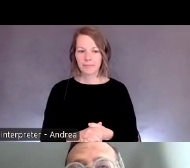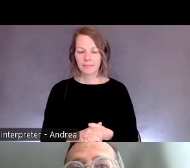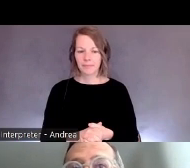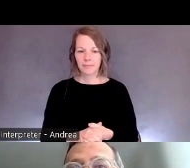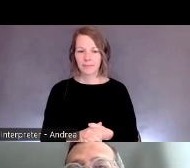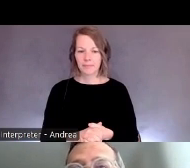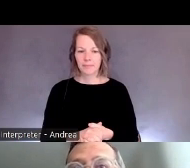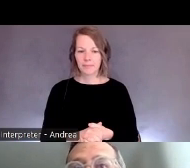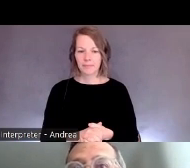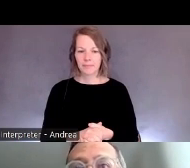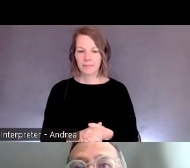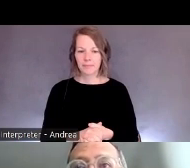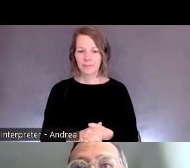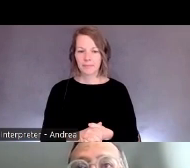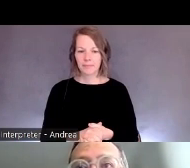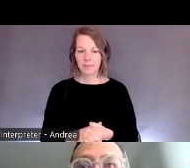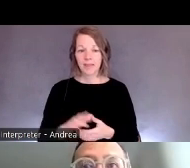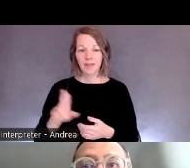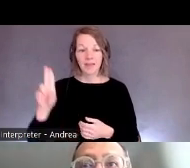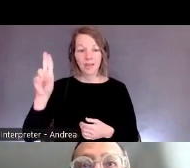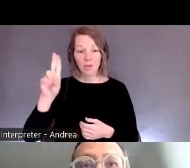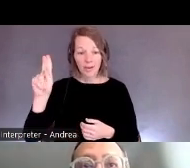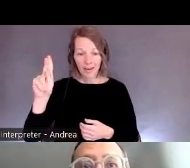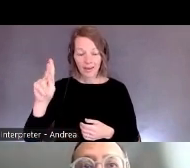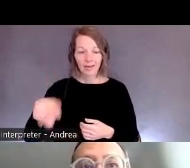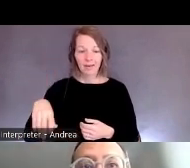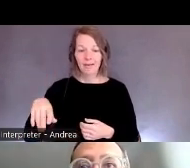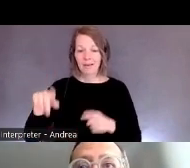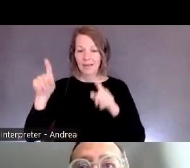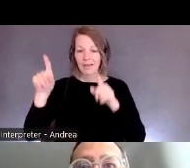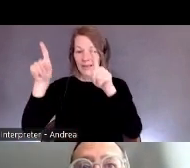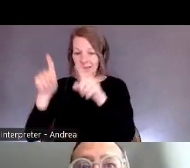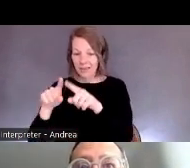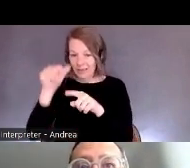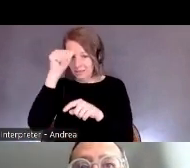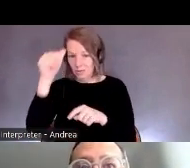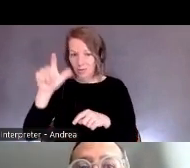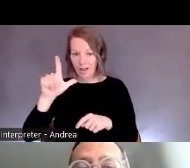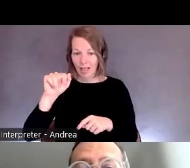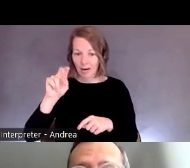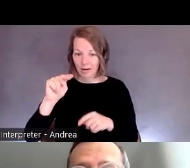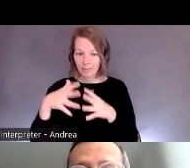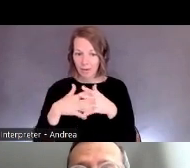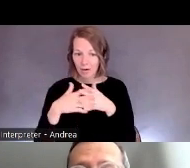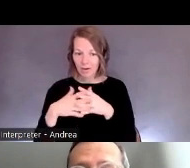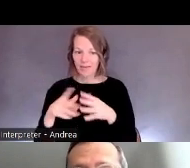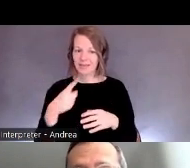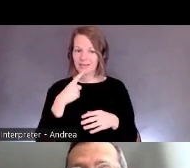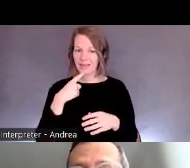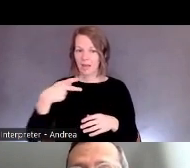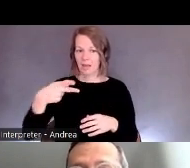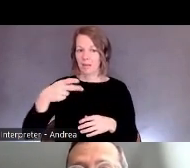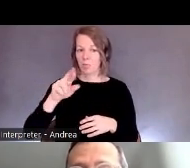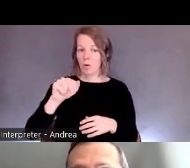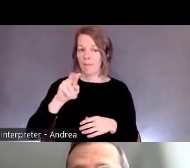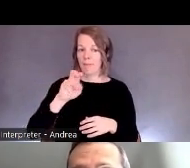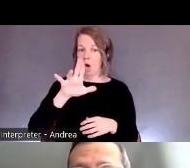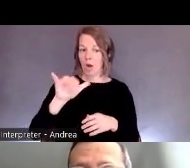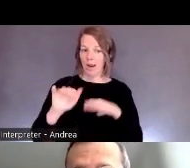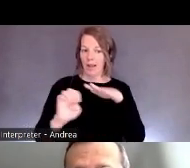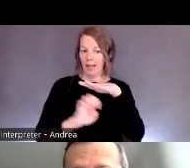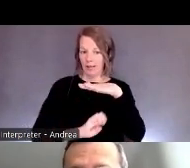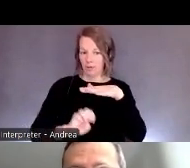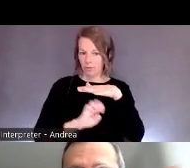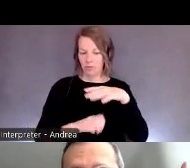for example, in the UK, in India or Latin America, we speak about primary education for the first 5